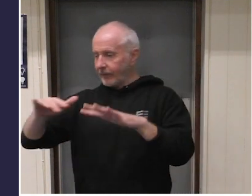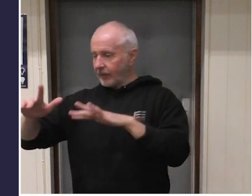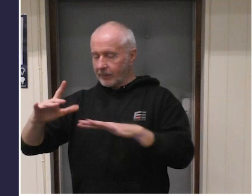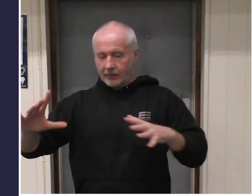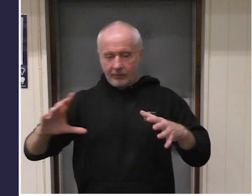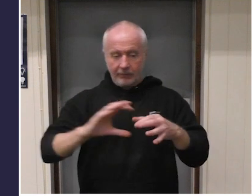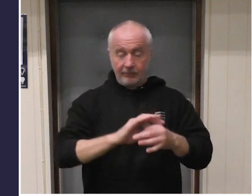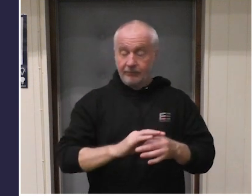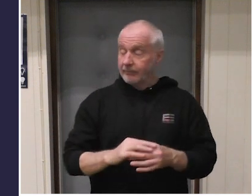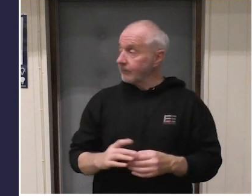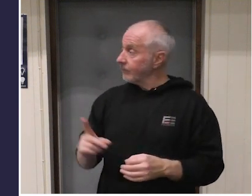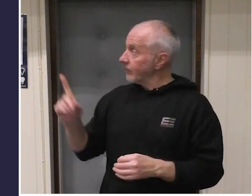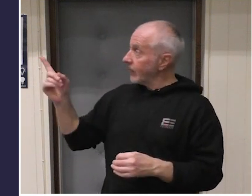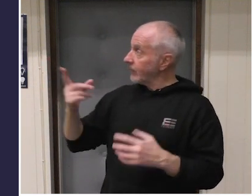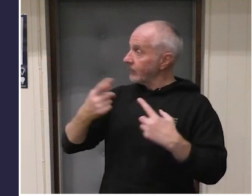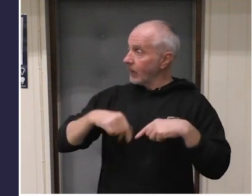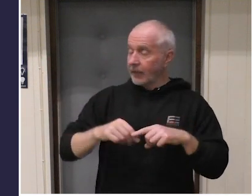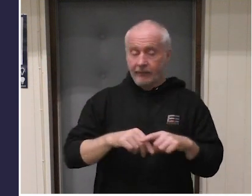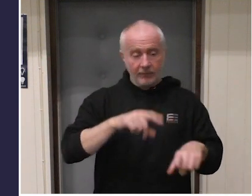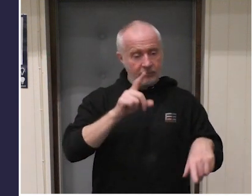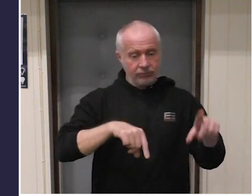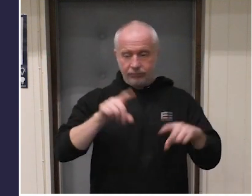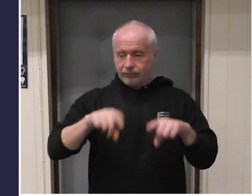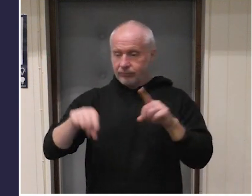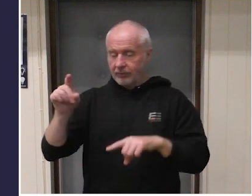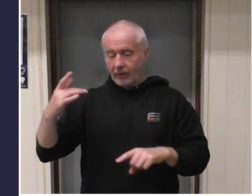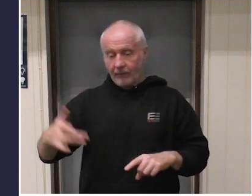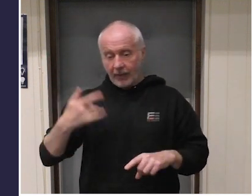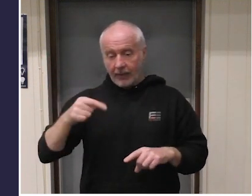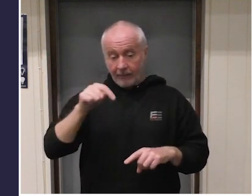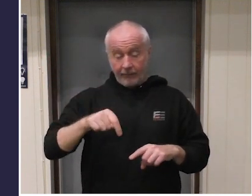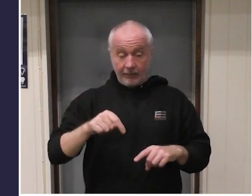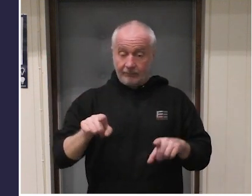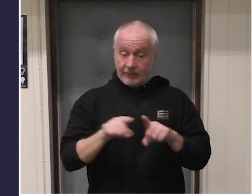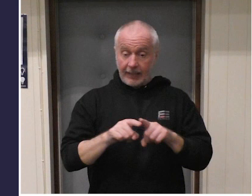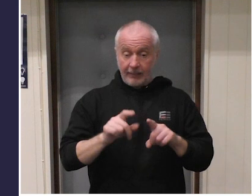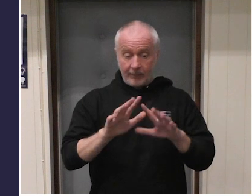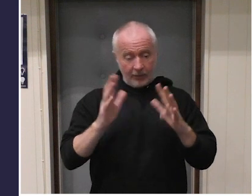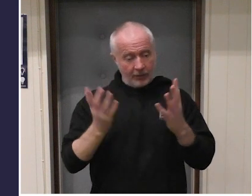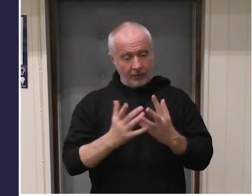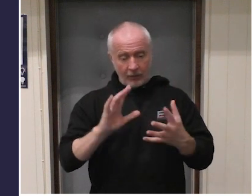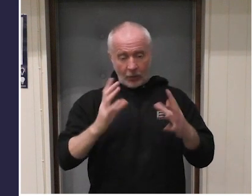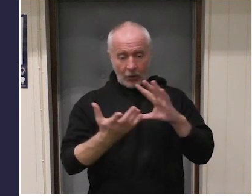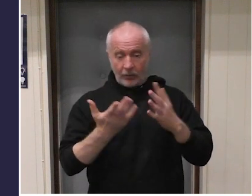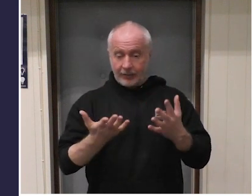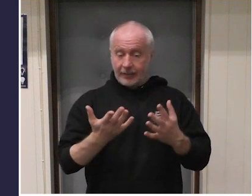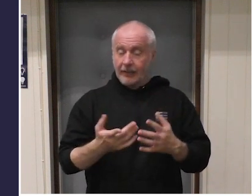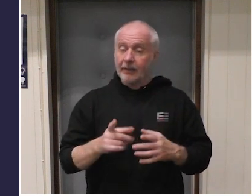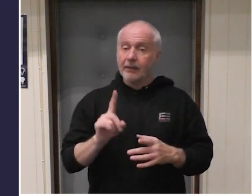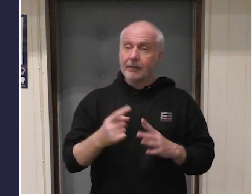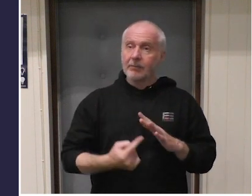to give us this diversity of life on Earth we see today. And the key thing,